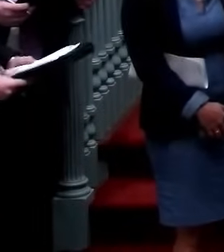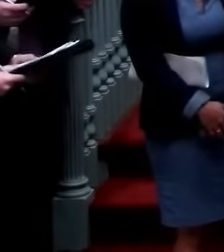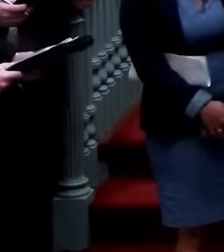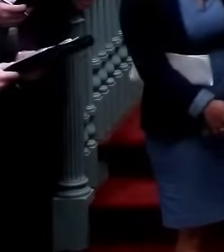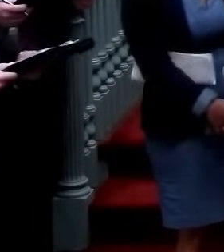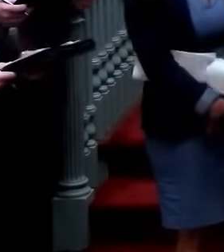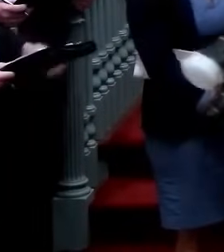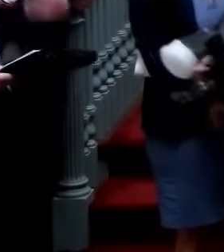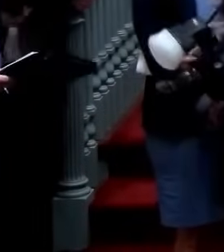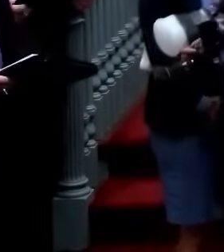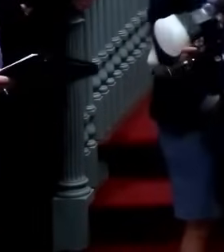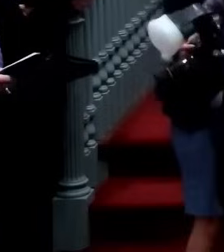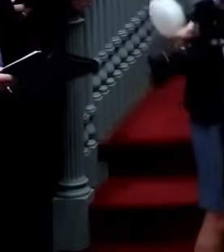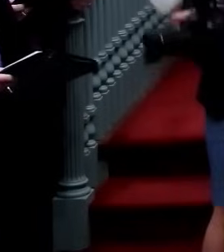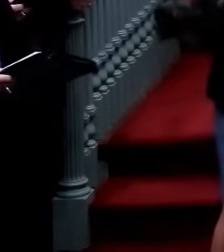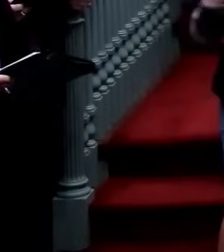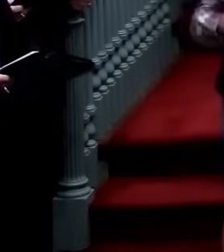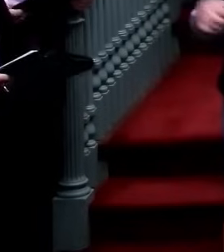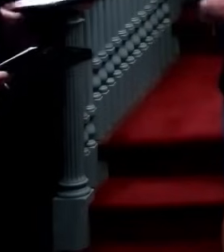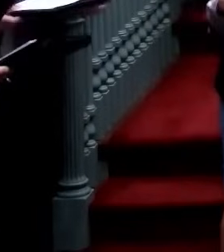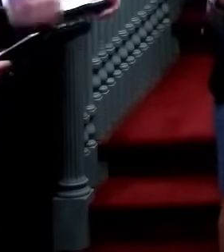I think this is the quietest this chamber's been.